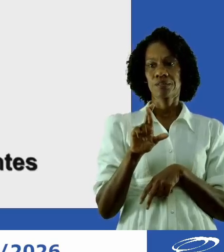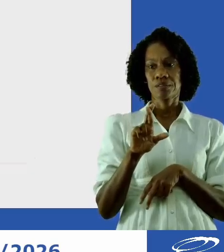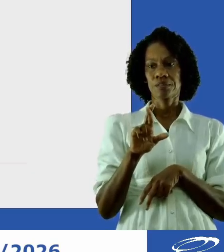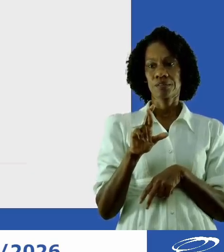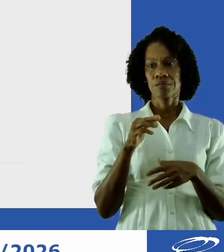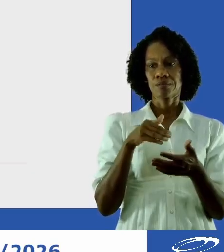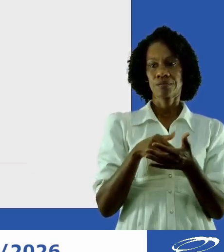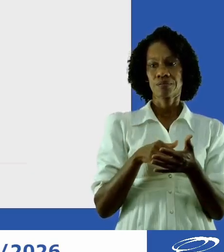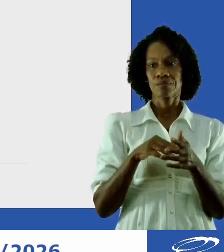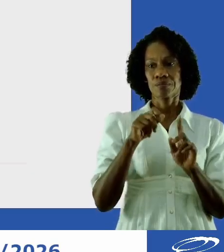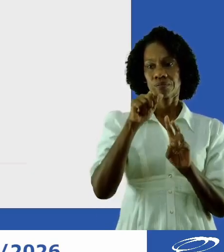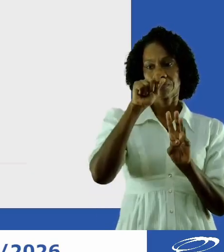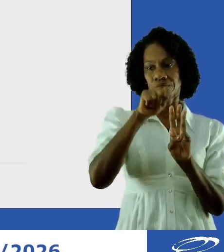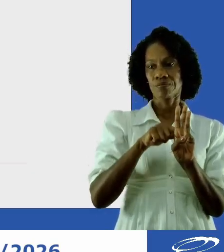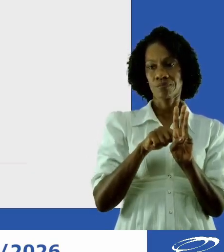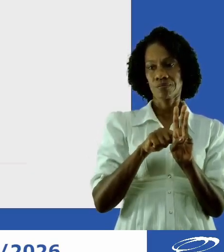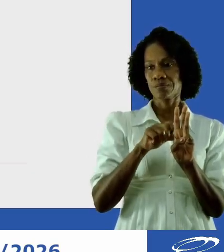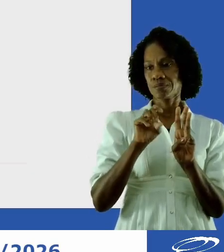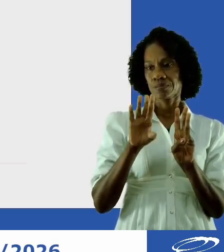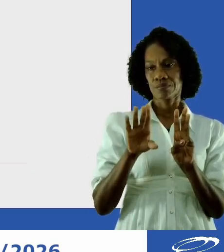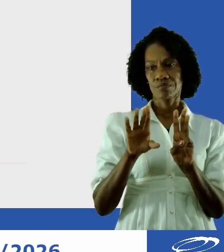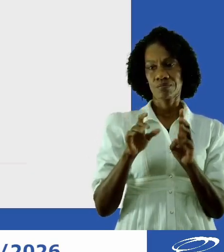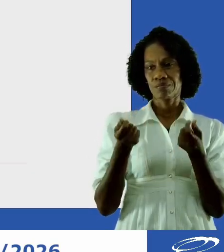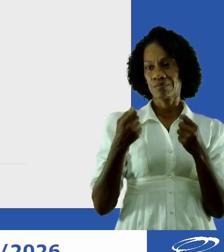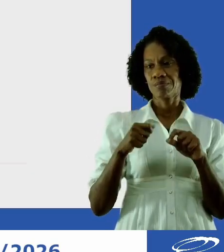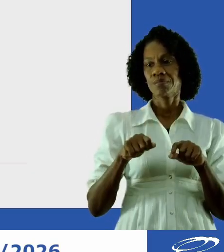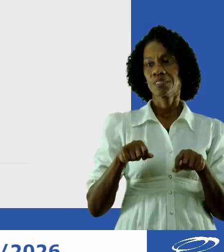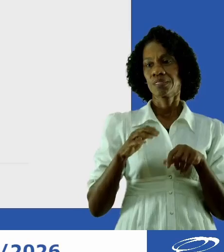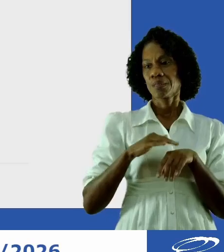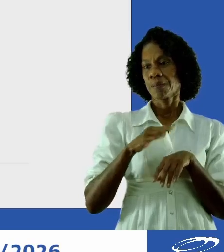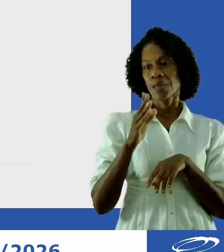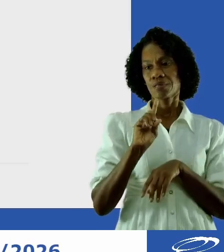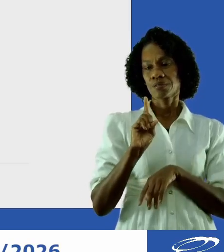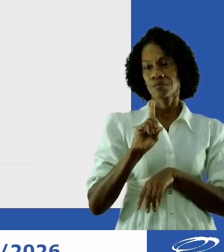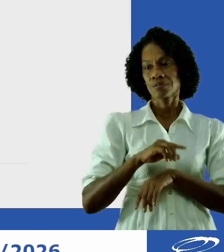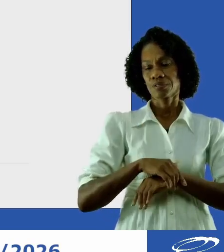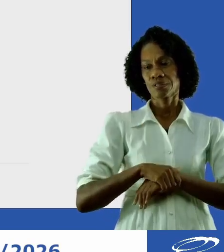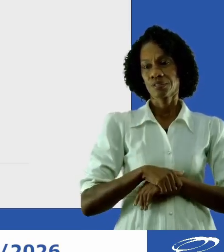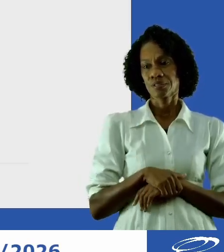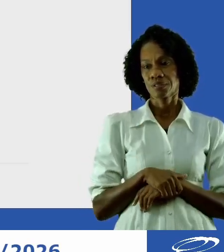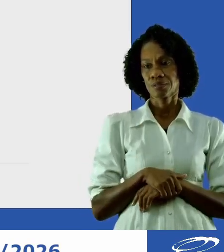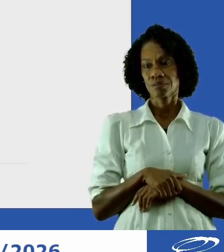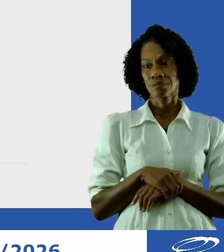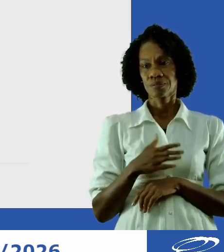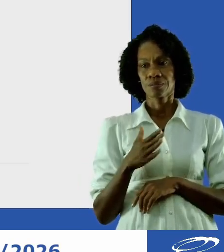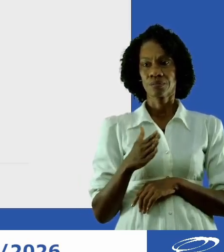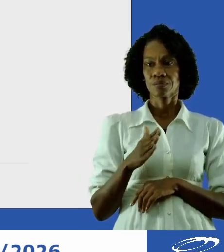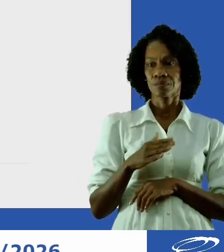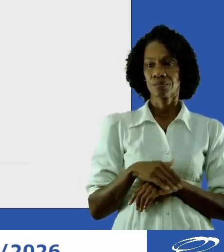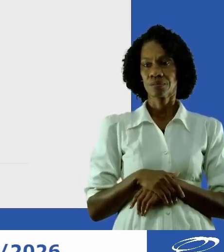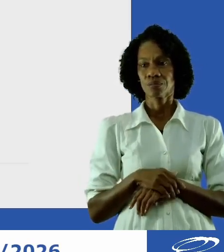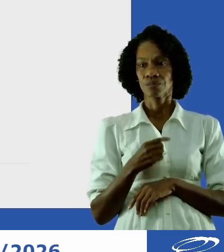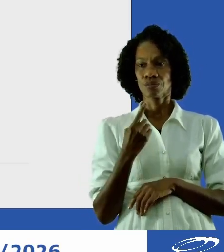and it's necessary to prolong the antibiotic treatment at least for 1 year or maybe 2 years. And they